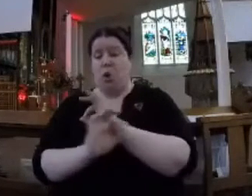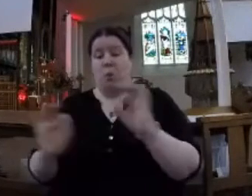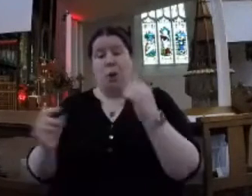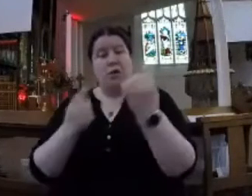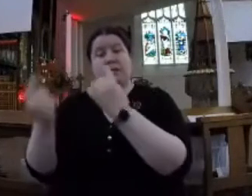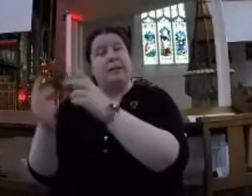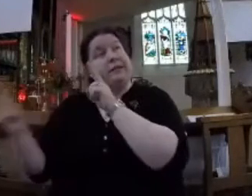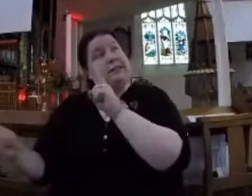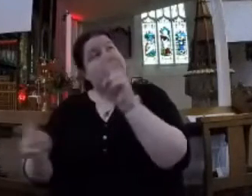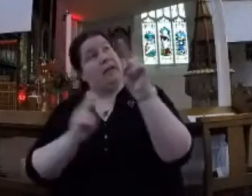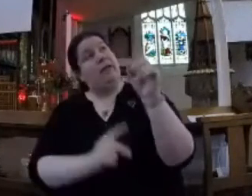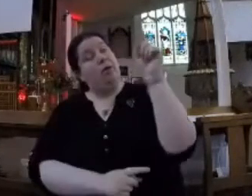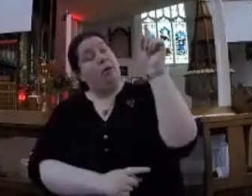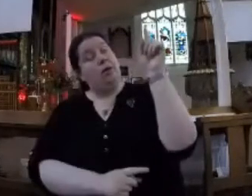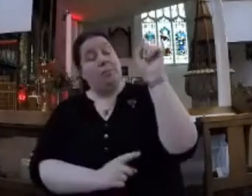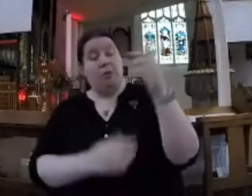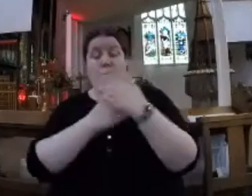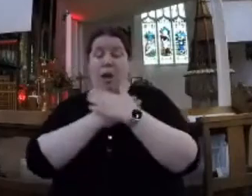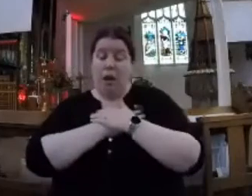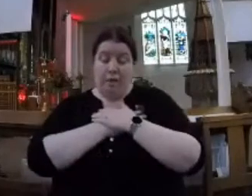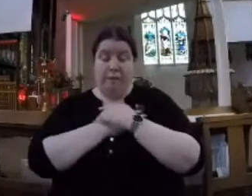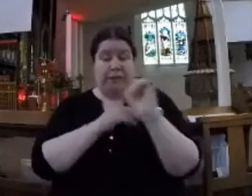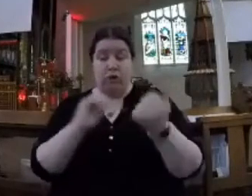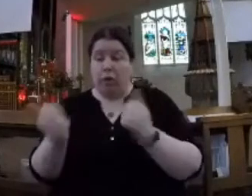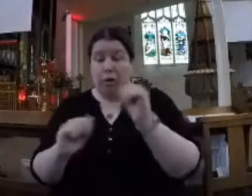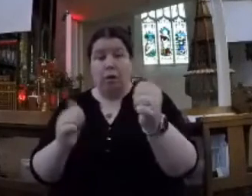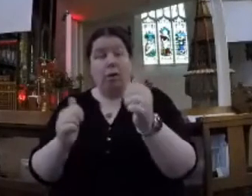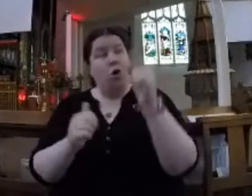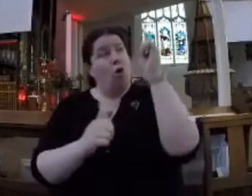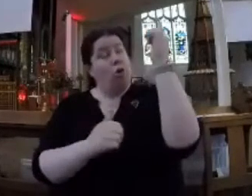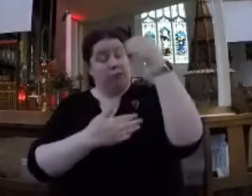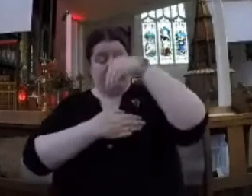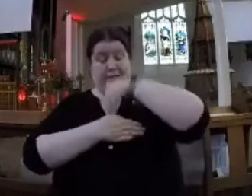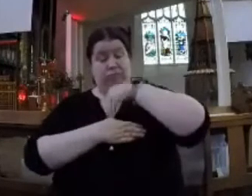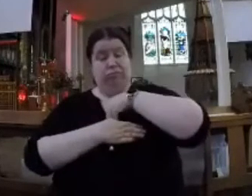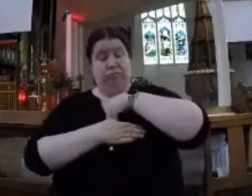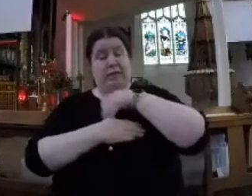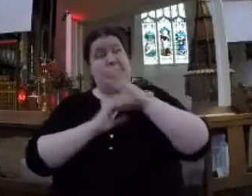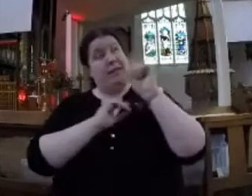but if we love one another, God lives in us, and